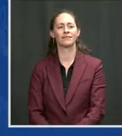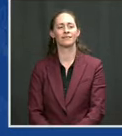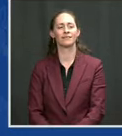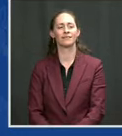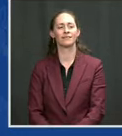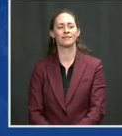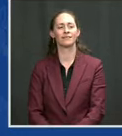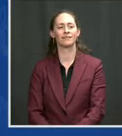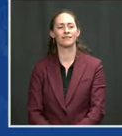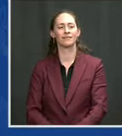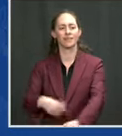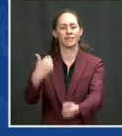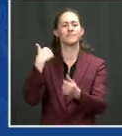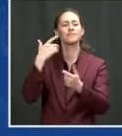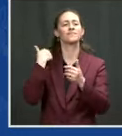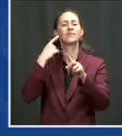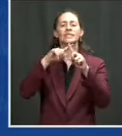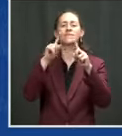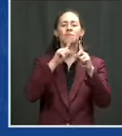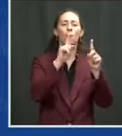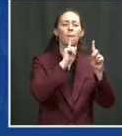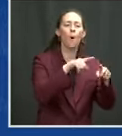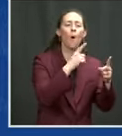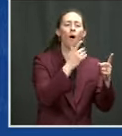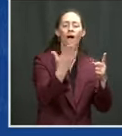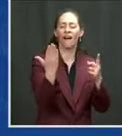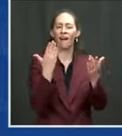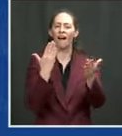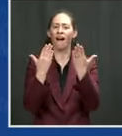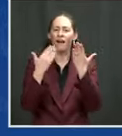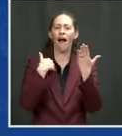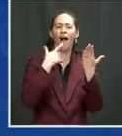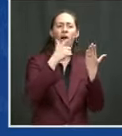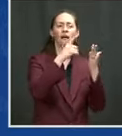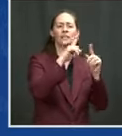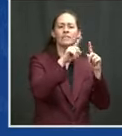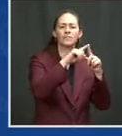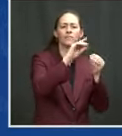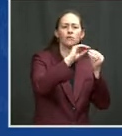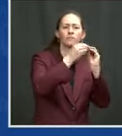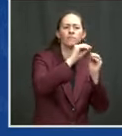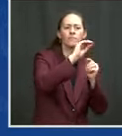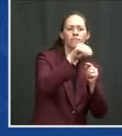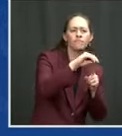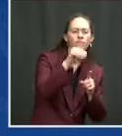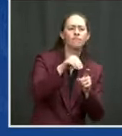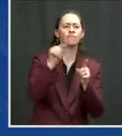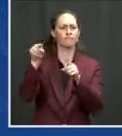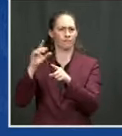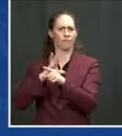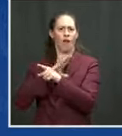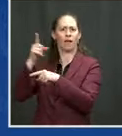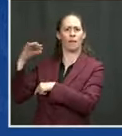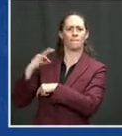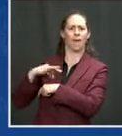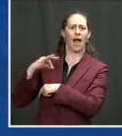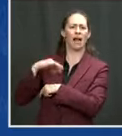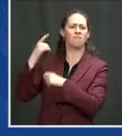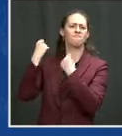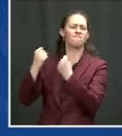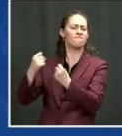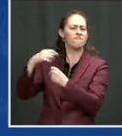population has been vaccinated. That's great for places like Maine with the oldest population in the country, for places like Utah